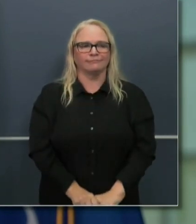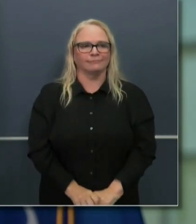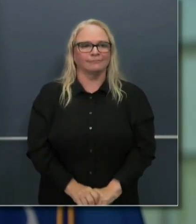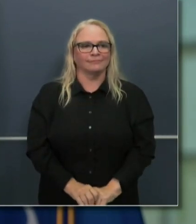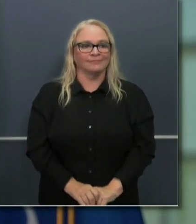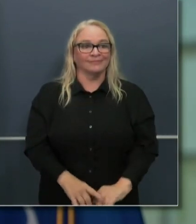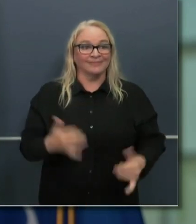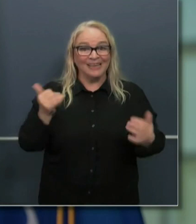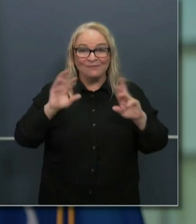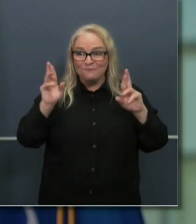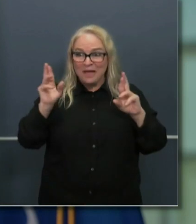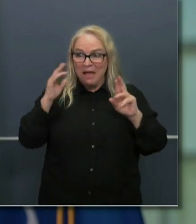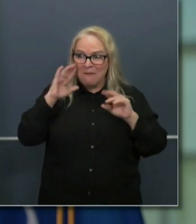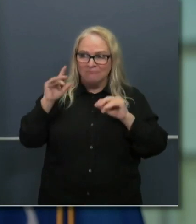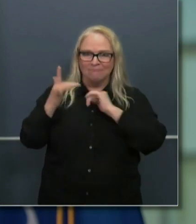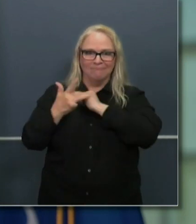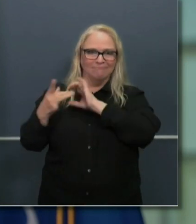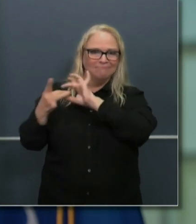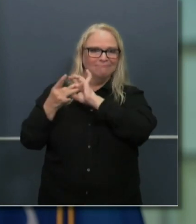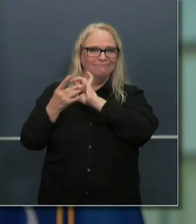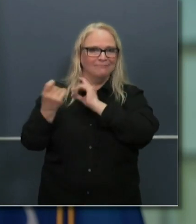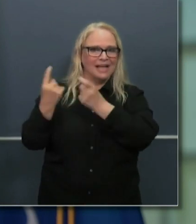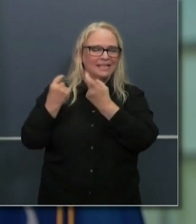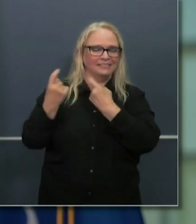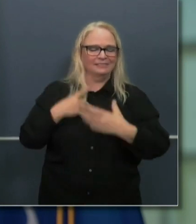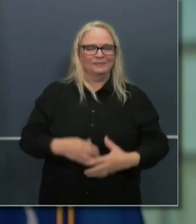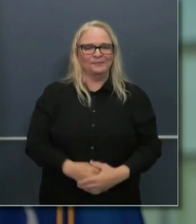questions. David Baker, Bloomberg News.